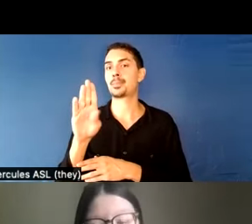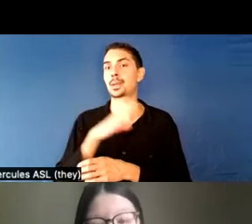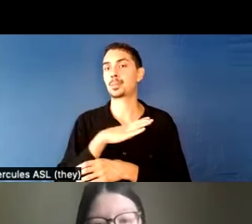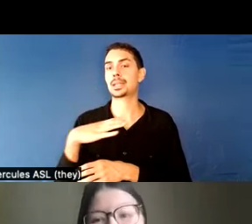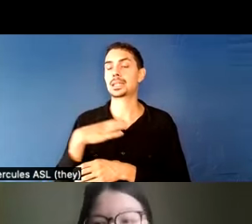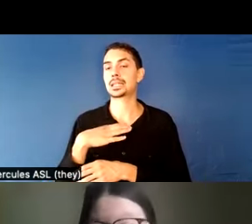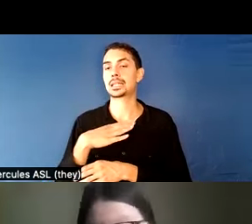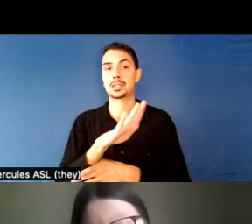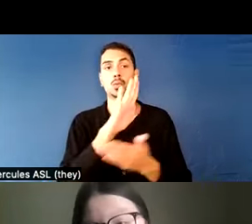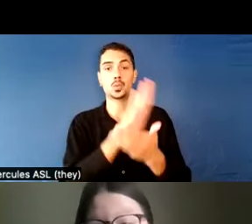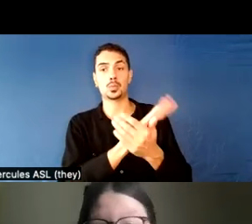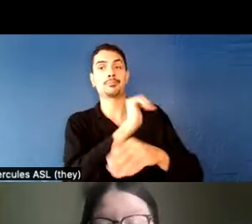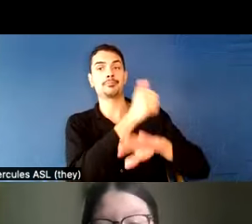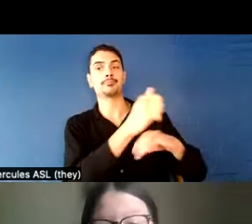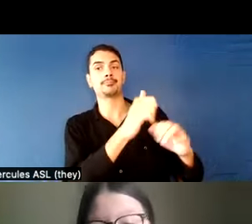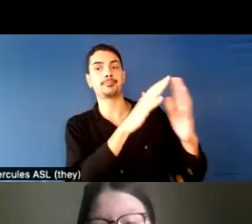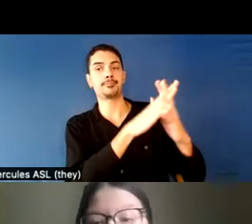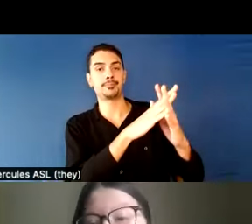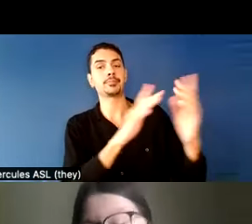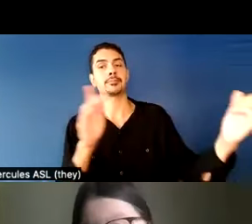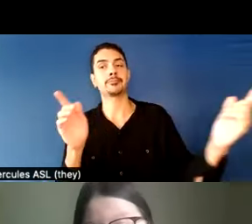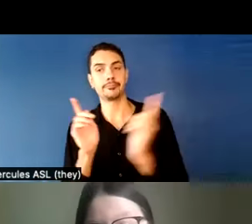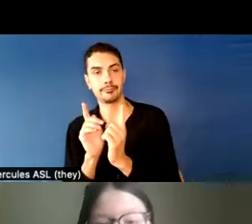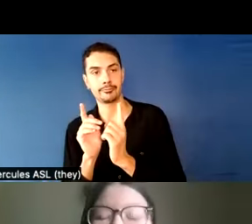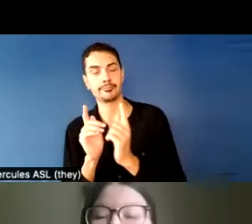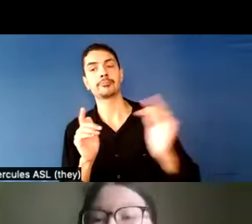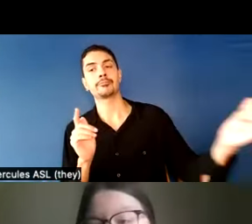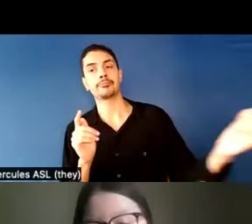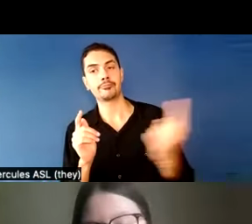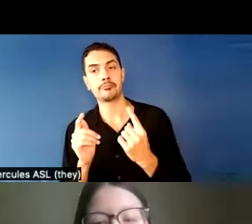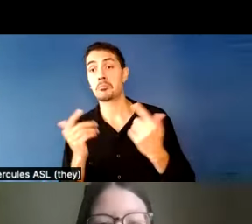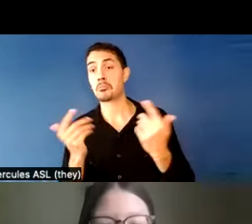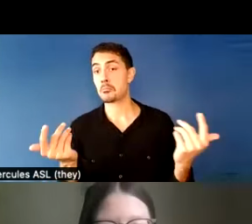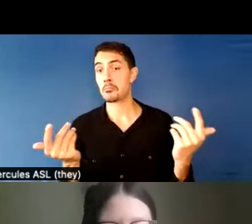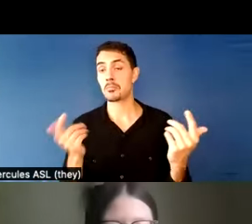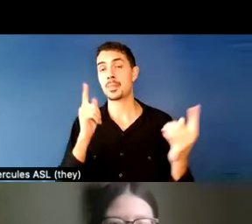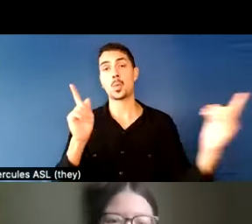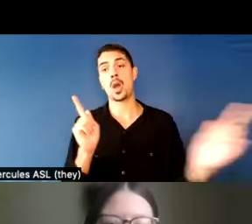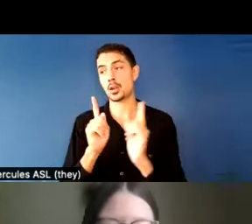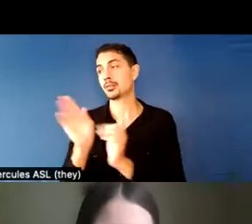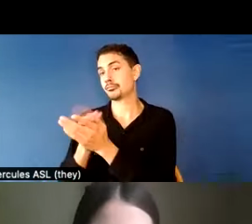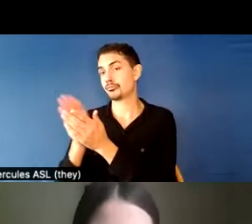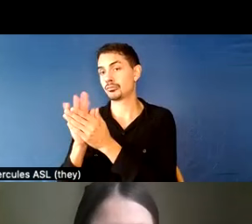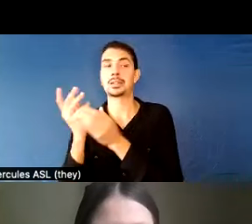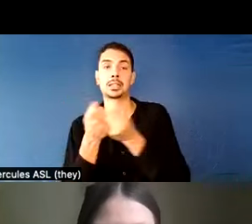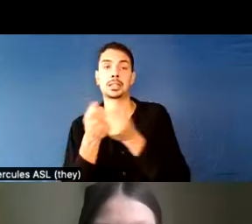come together to add influence and advise the smaller group at different points.